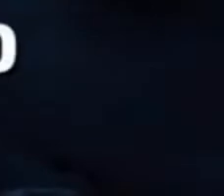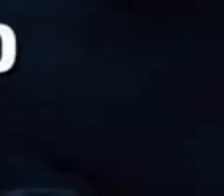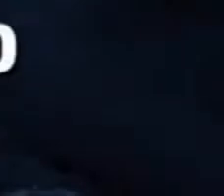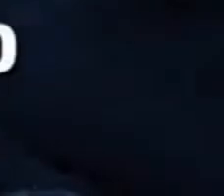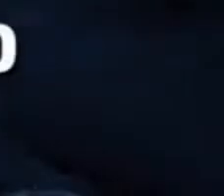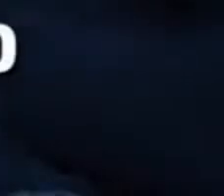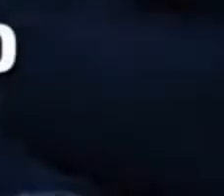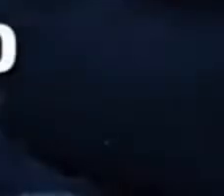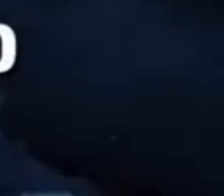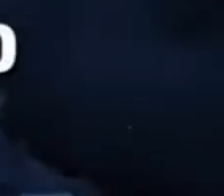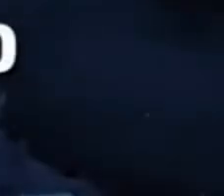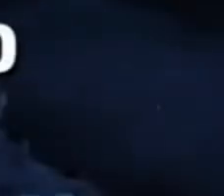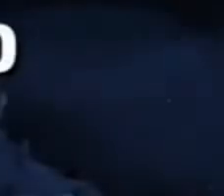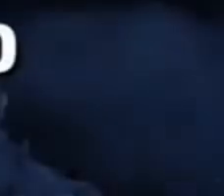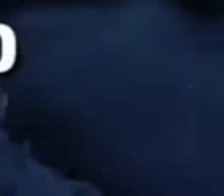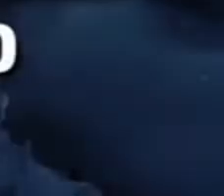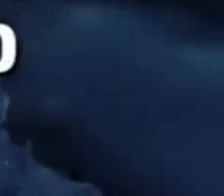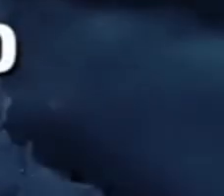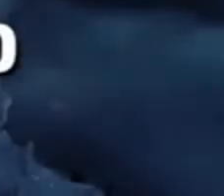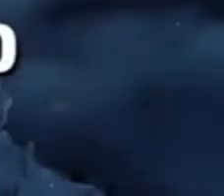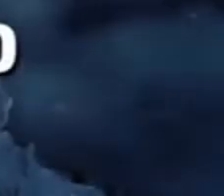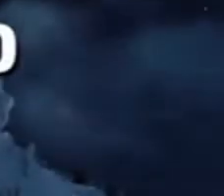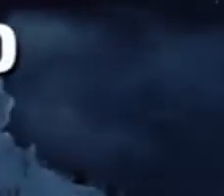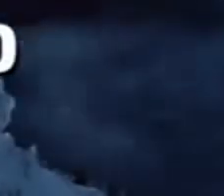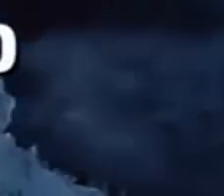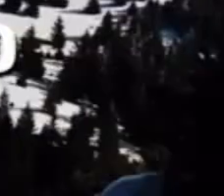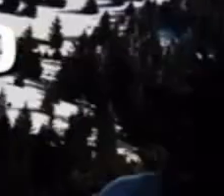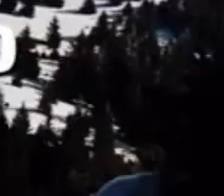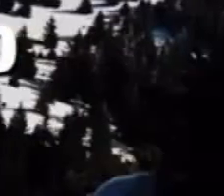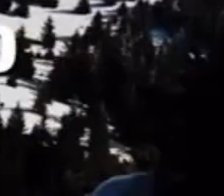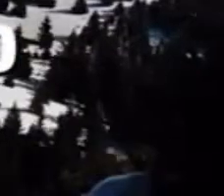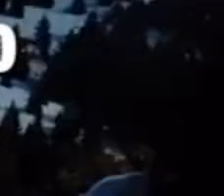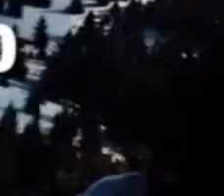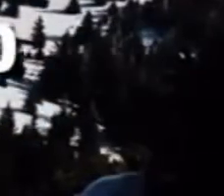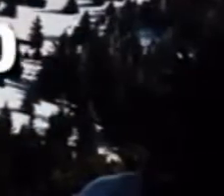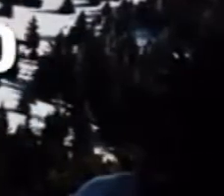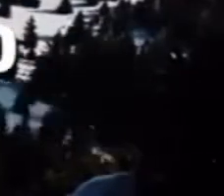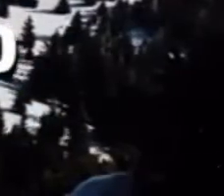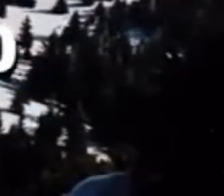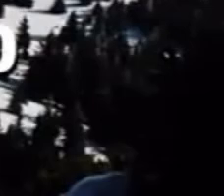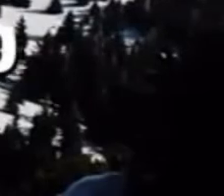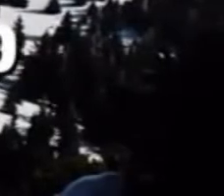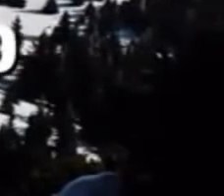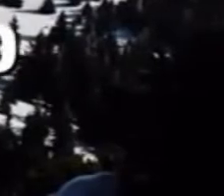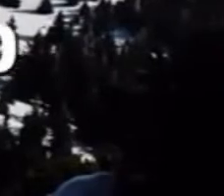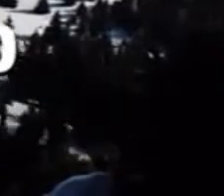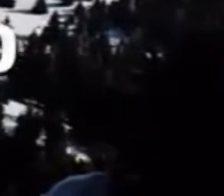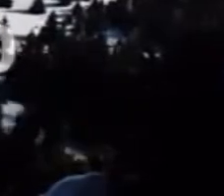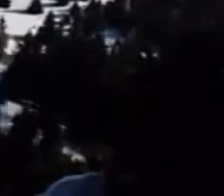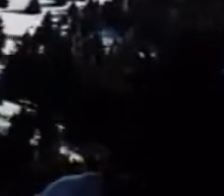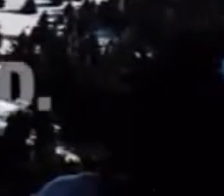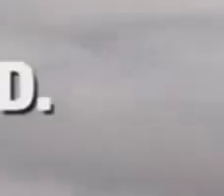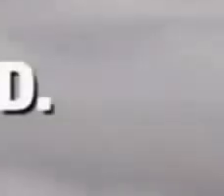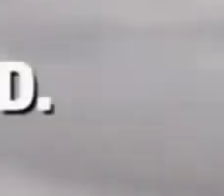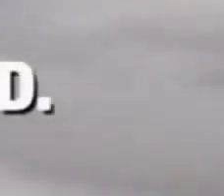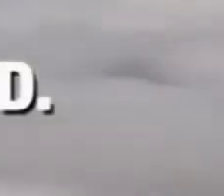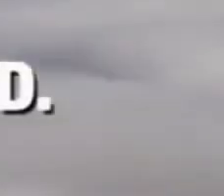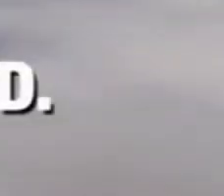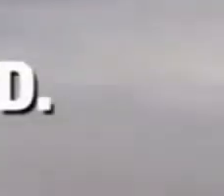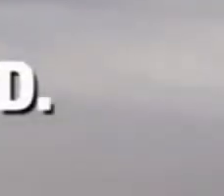above. My strength is renewed if I'm weary and weak.